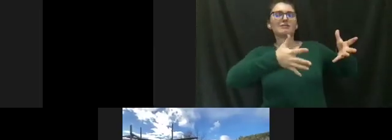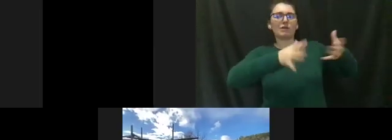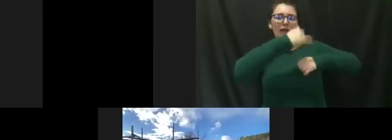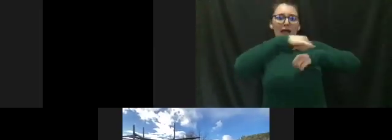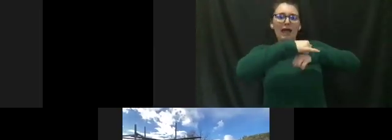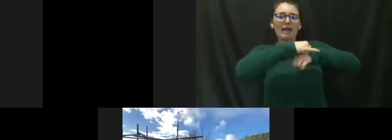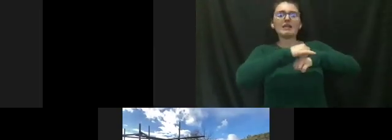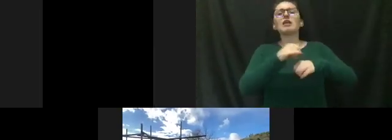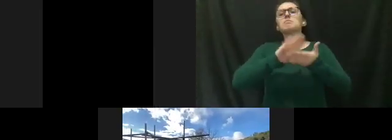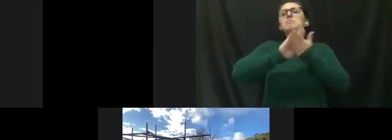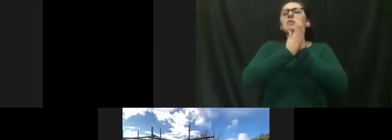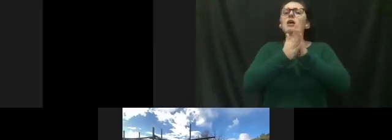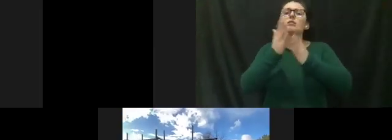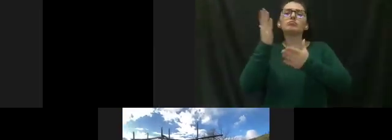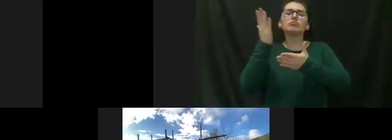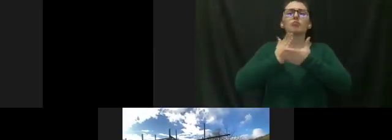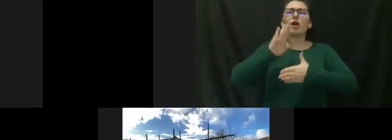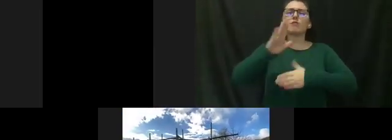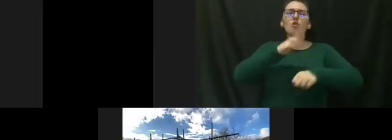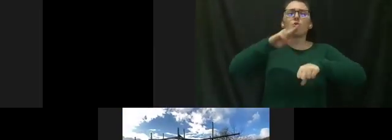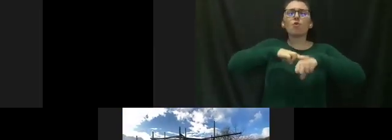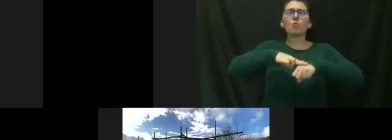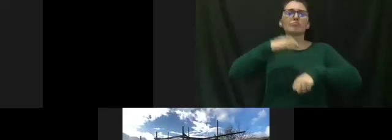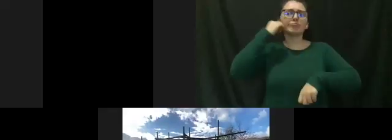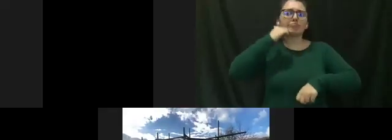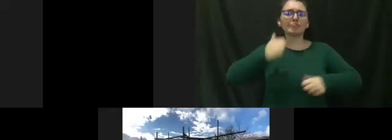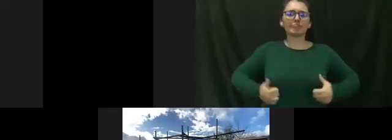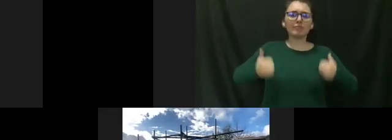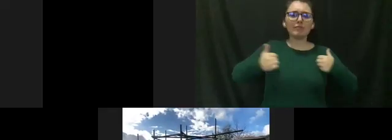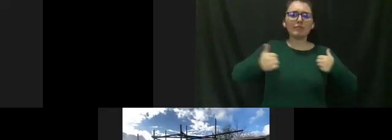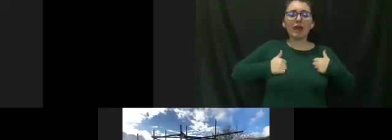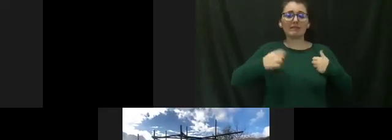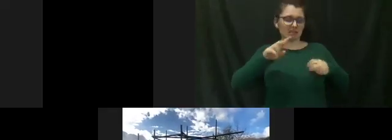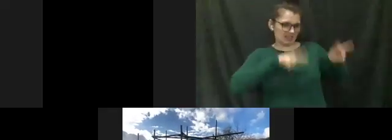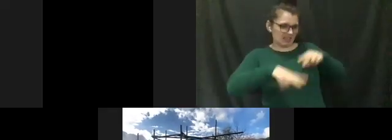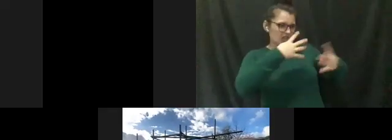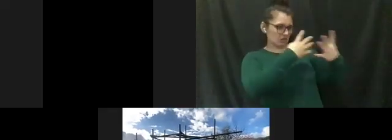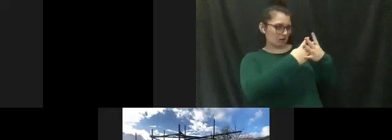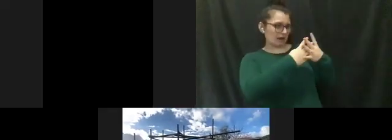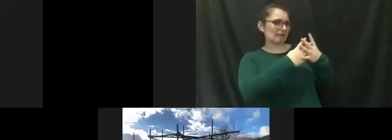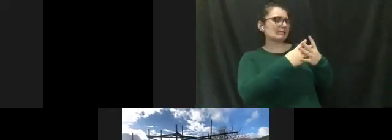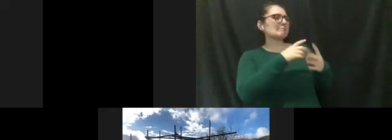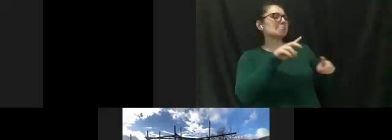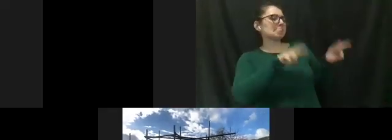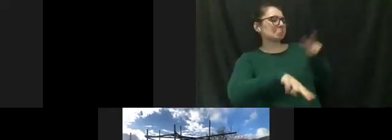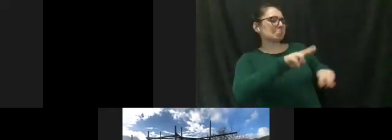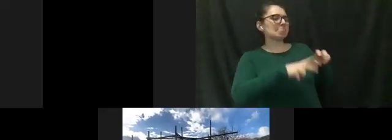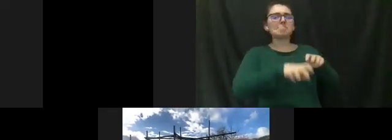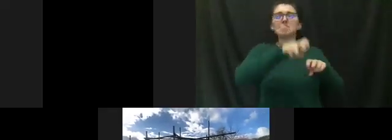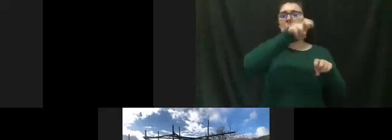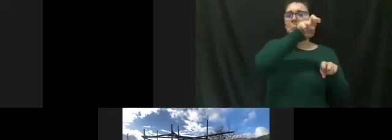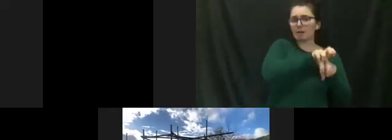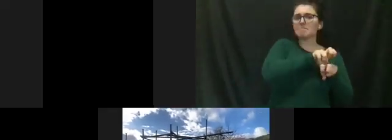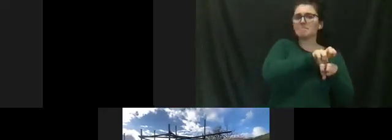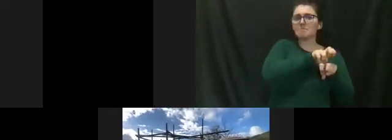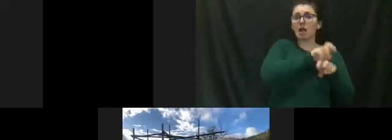part of their normal fixture and they're able to sit on it, play on it, and explore it on their own until they feel super comfortable. And once